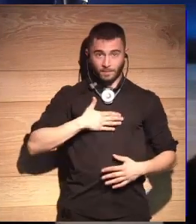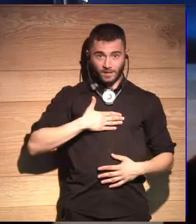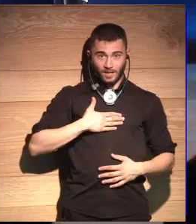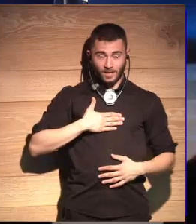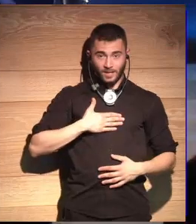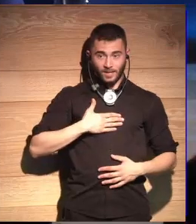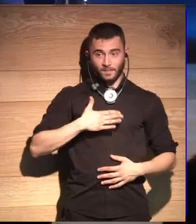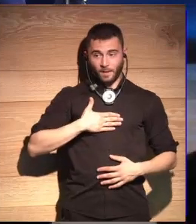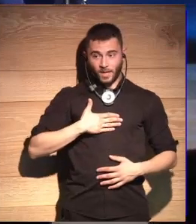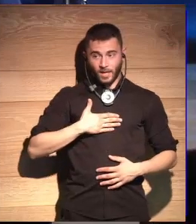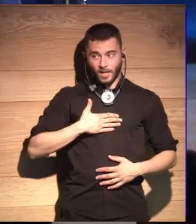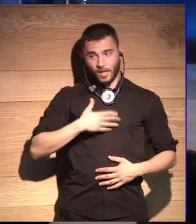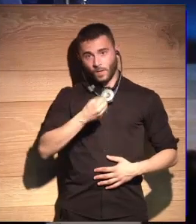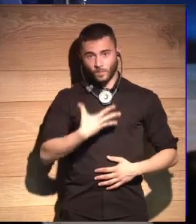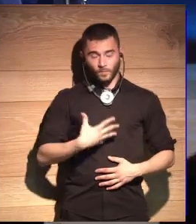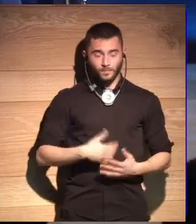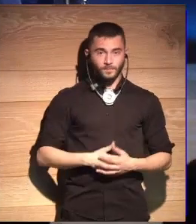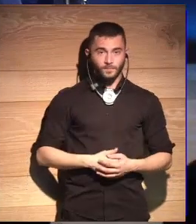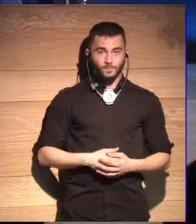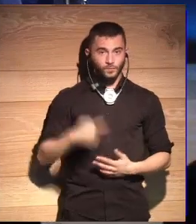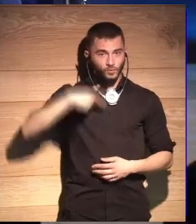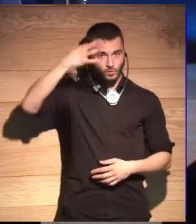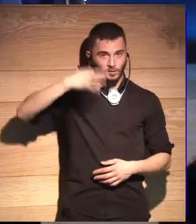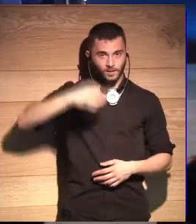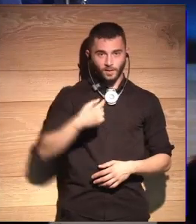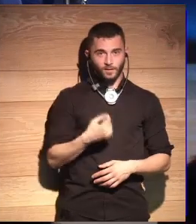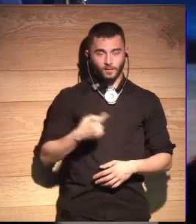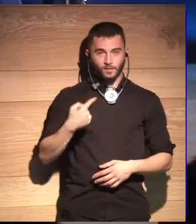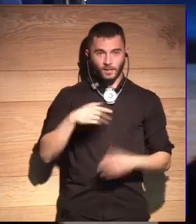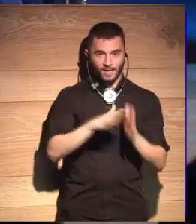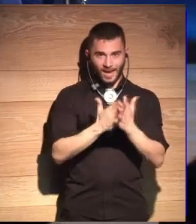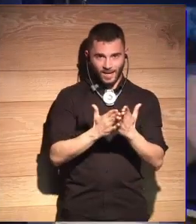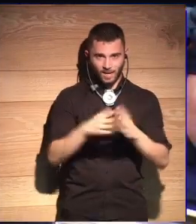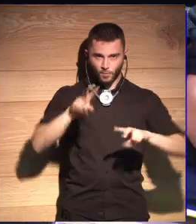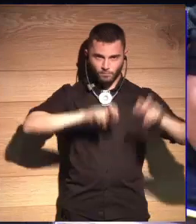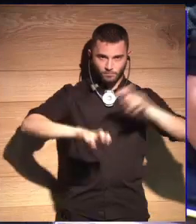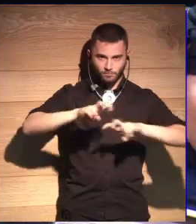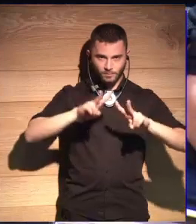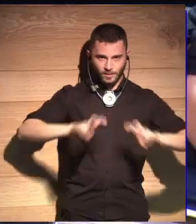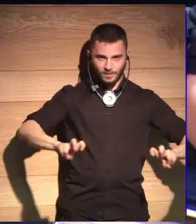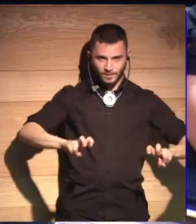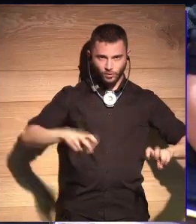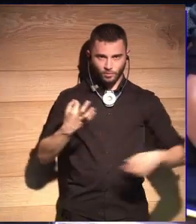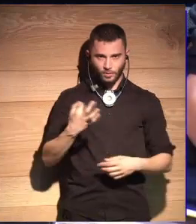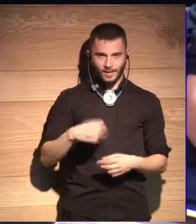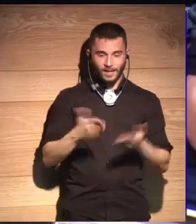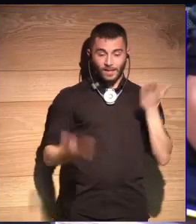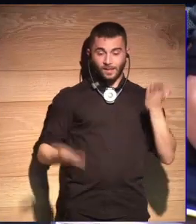I mean, I think there is one of the things I explore in the book is how inequality over time has